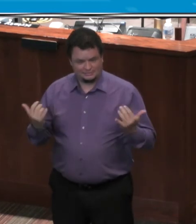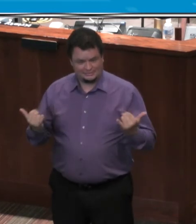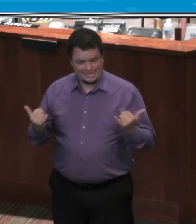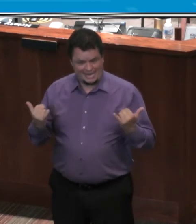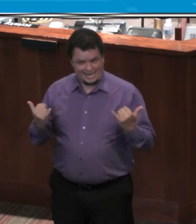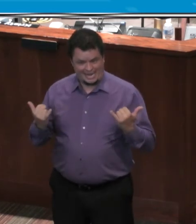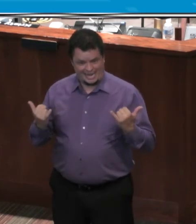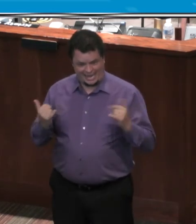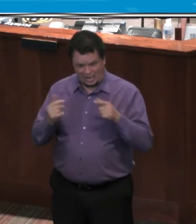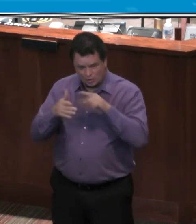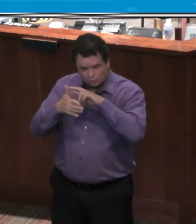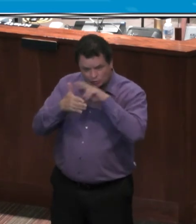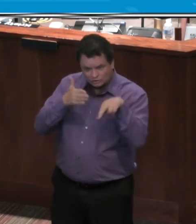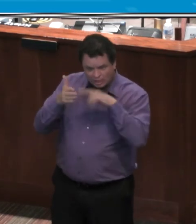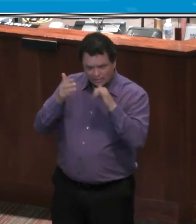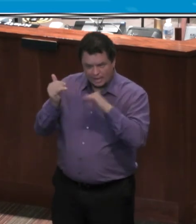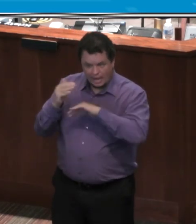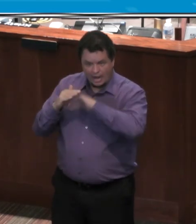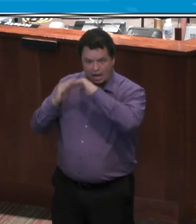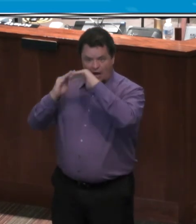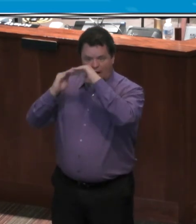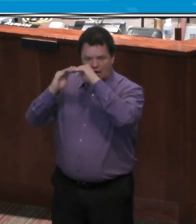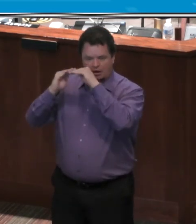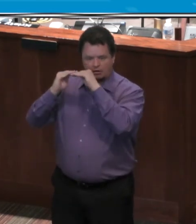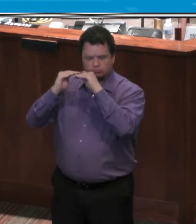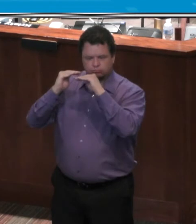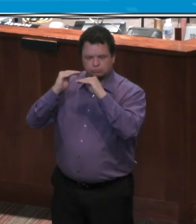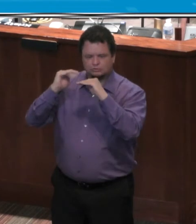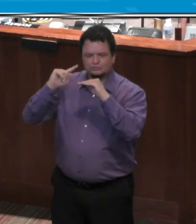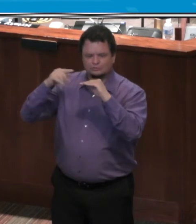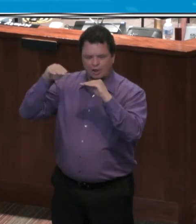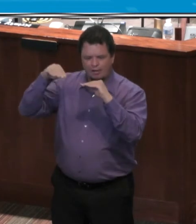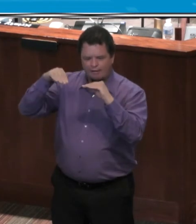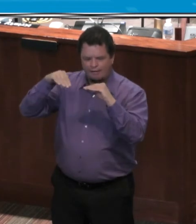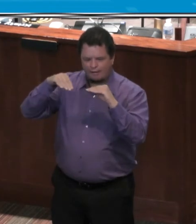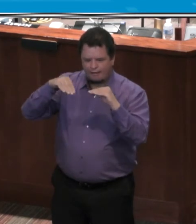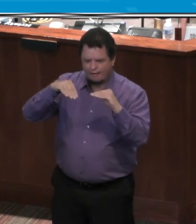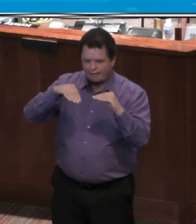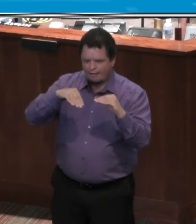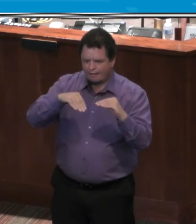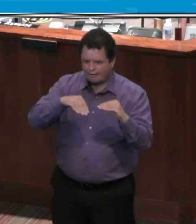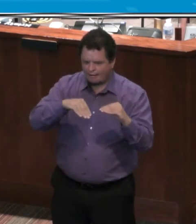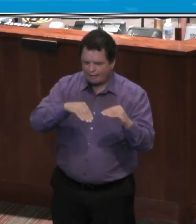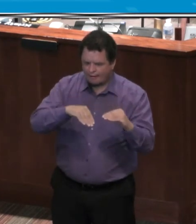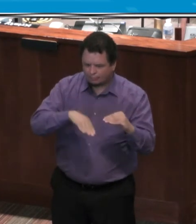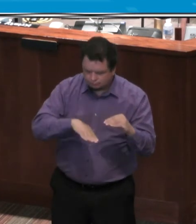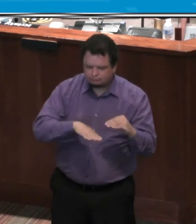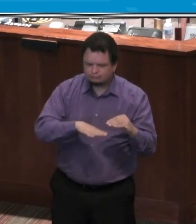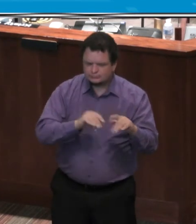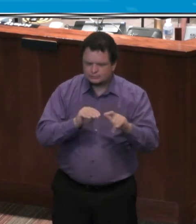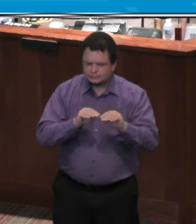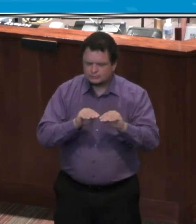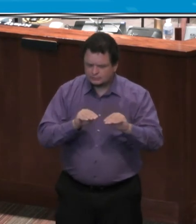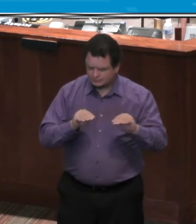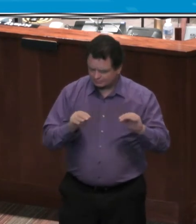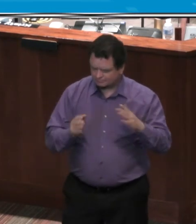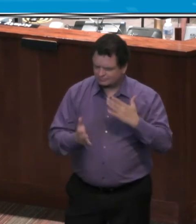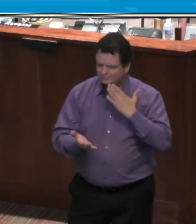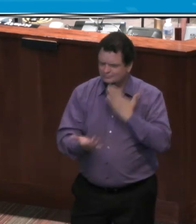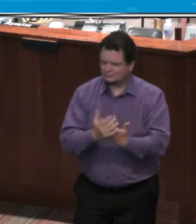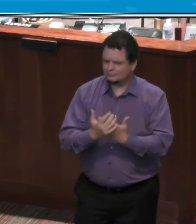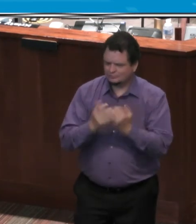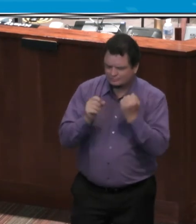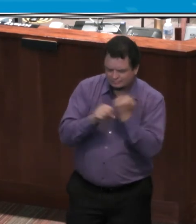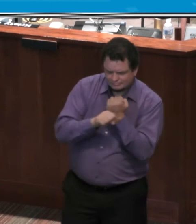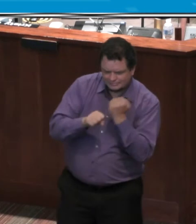slowed and declined and decelerated. So you can see now that we're actually moving very nicely in the right direction. And if I